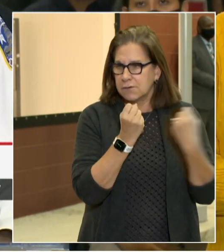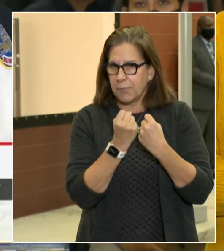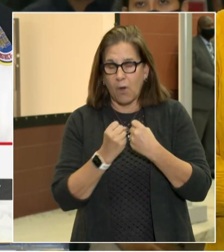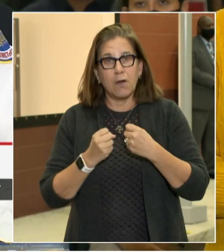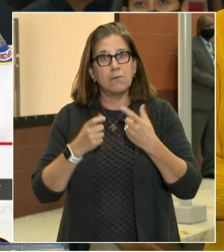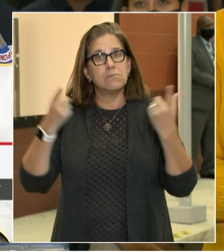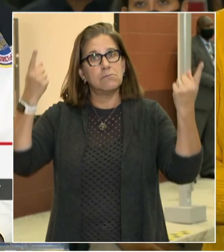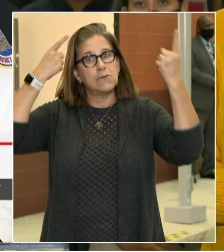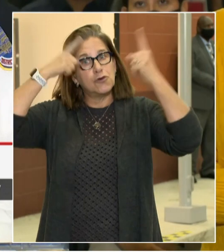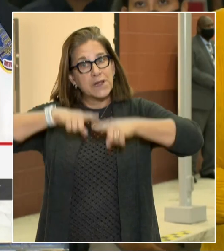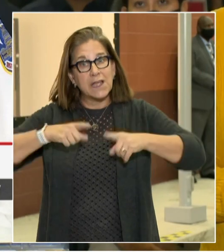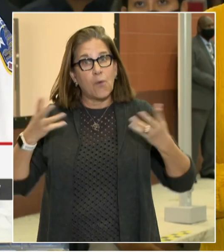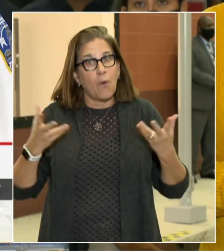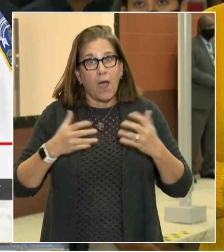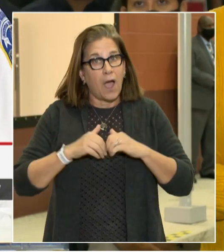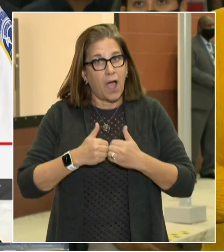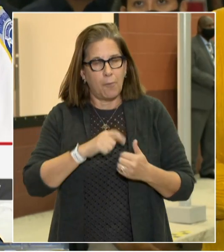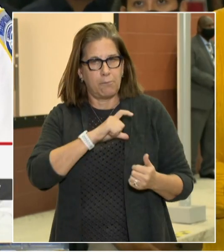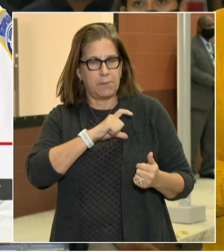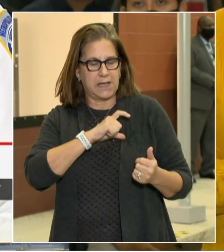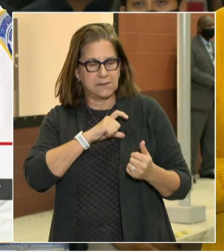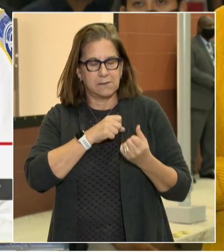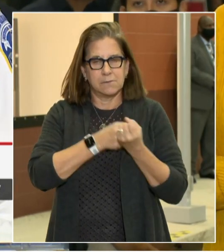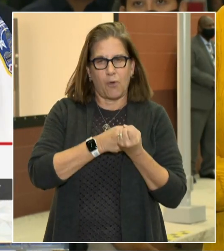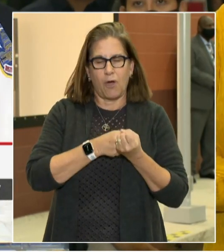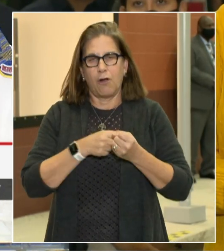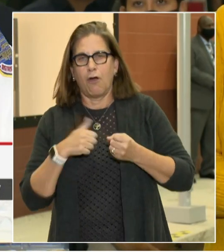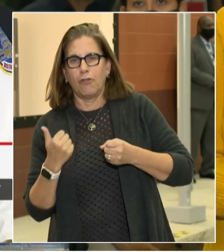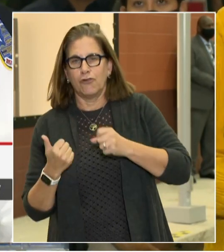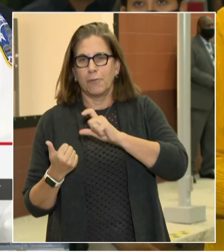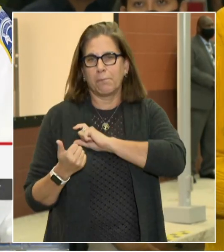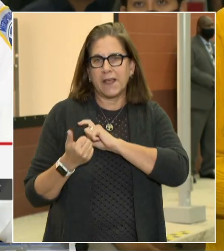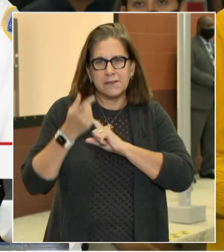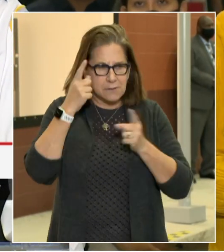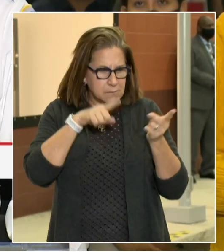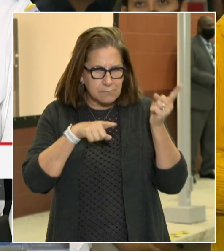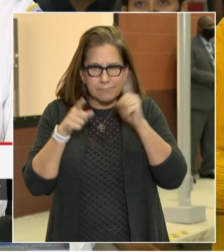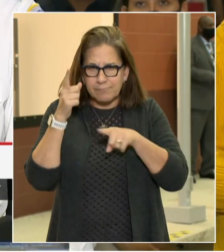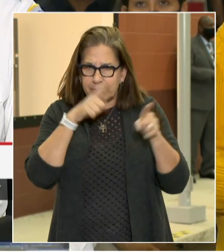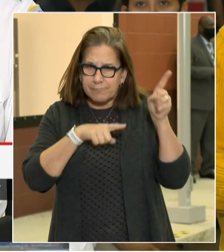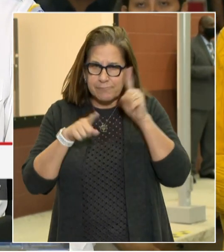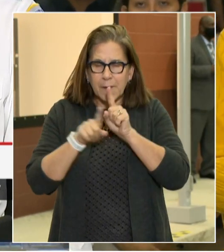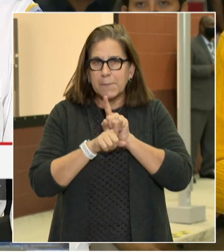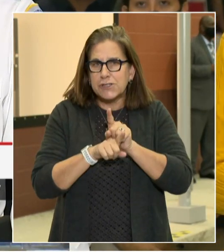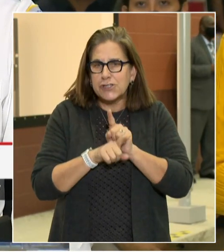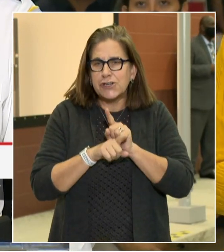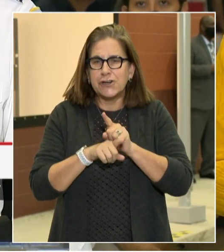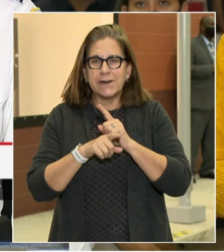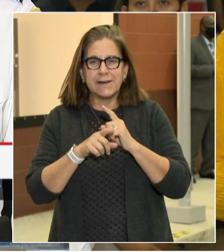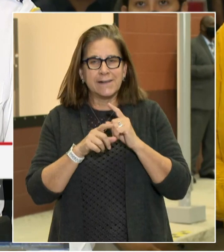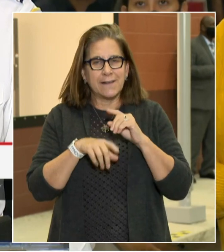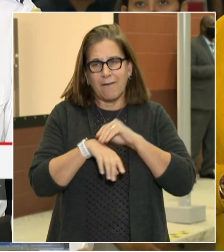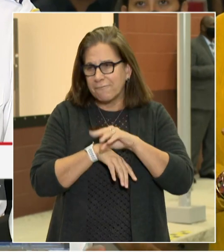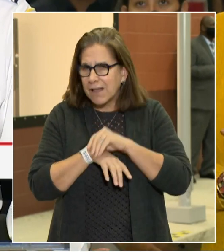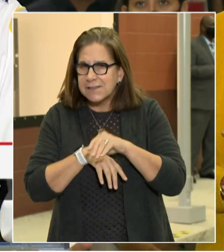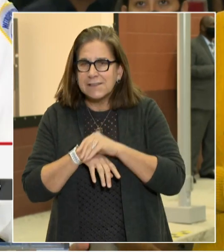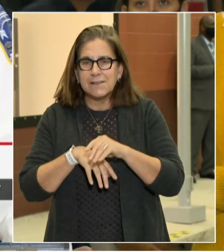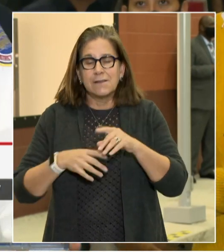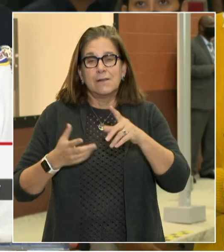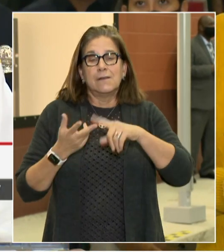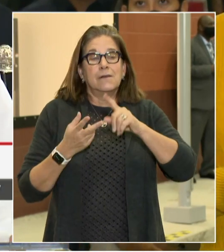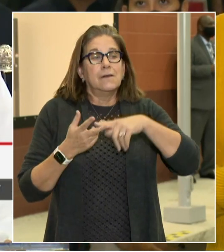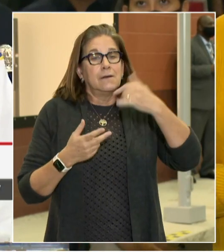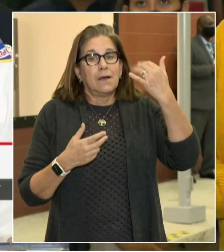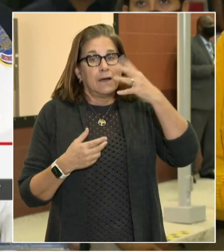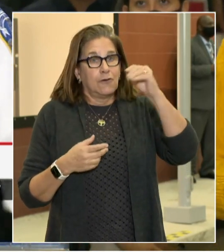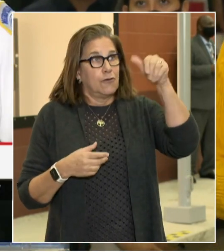other industries like aviation and medicine. We all have seen national viral videos and said, if I were